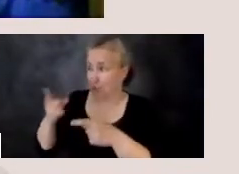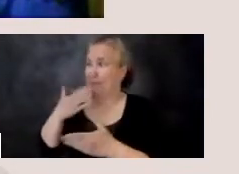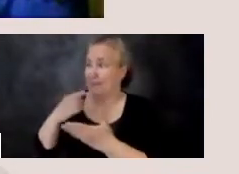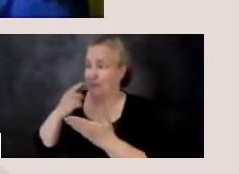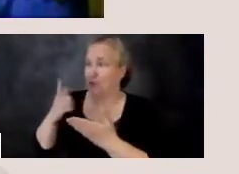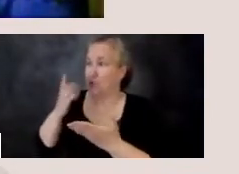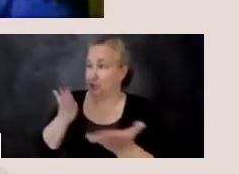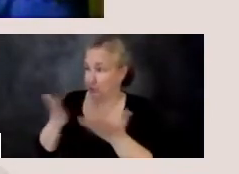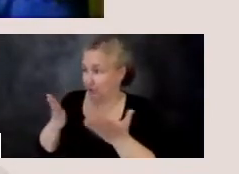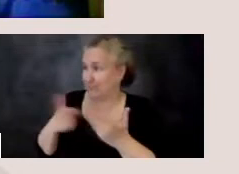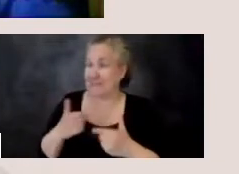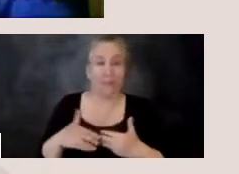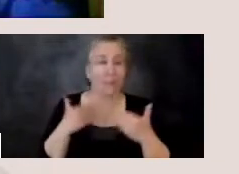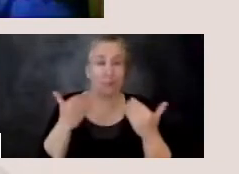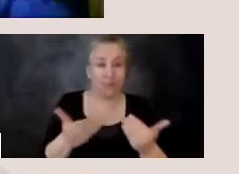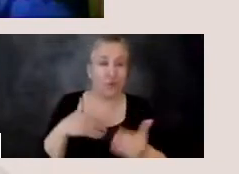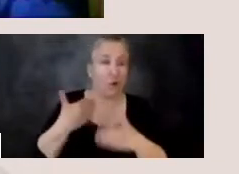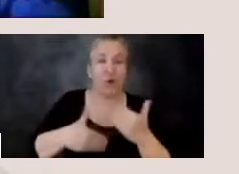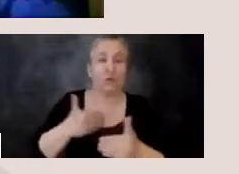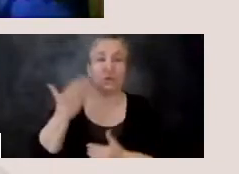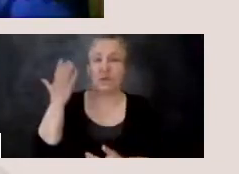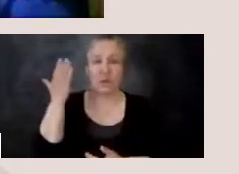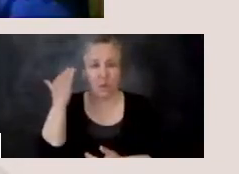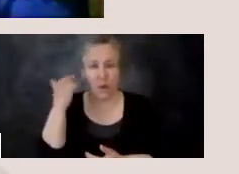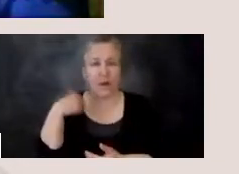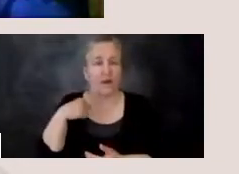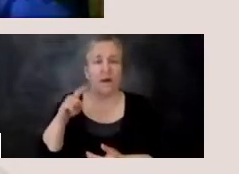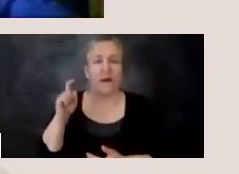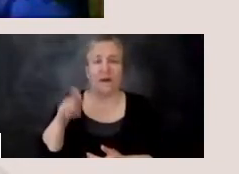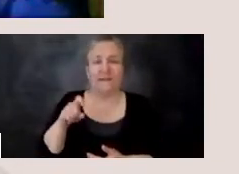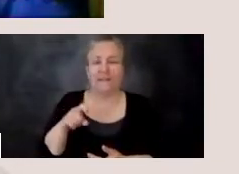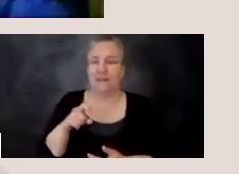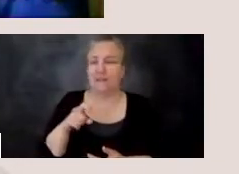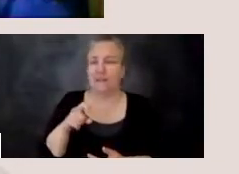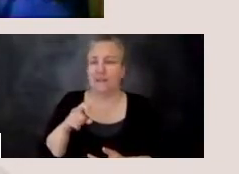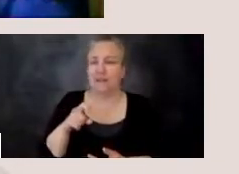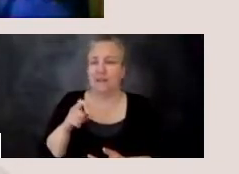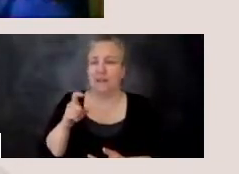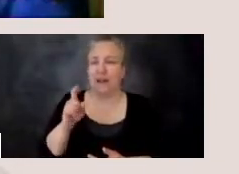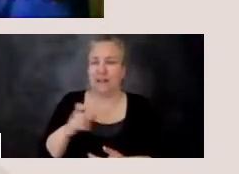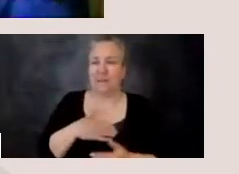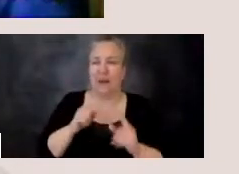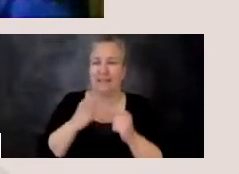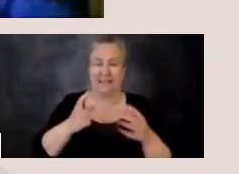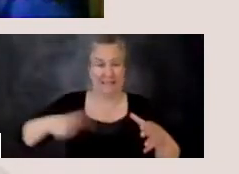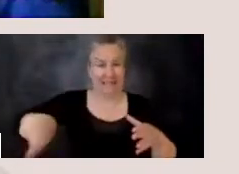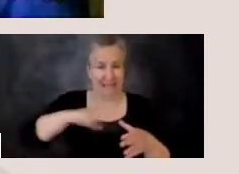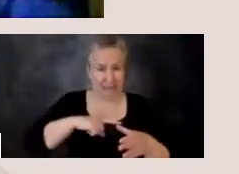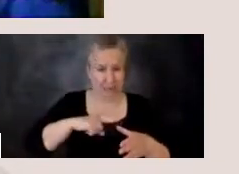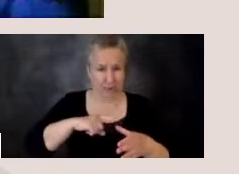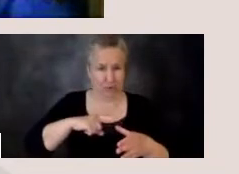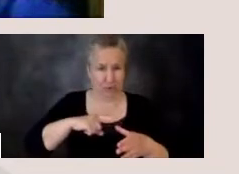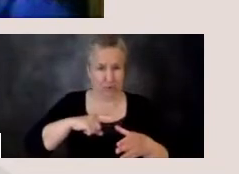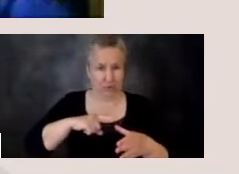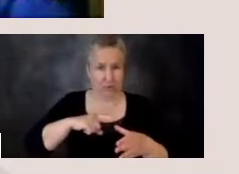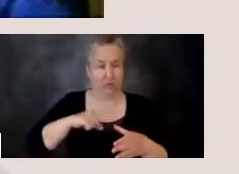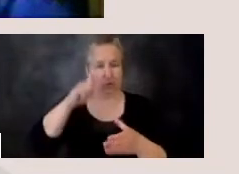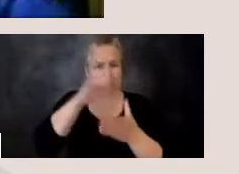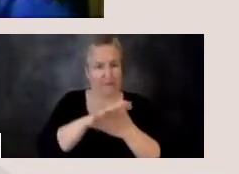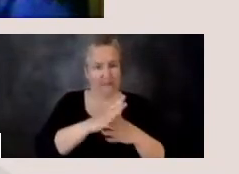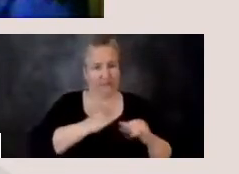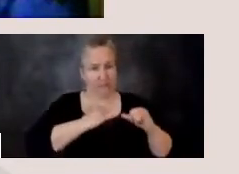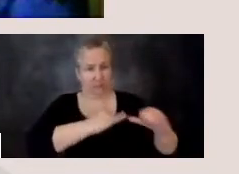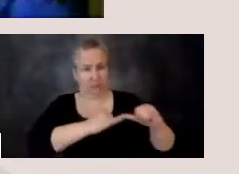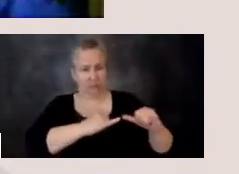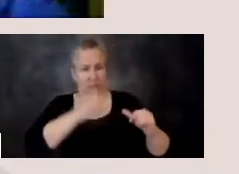and now I'm moving on because I need my team to believe what I believe, you know, and